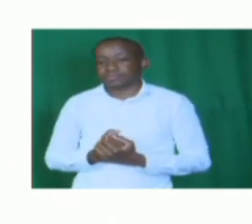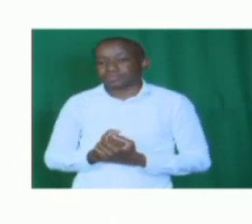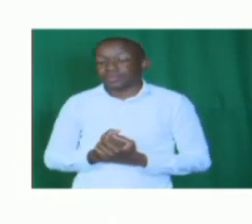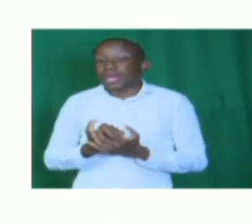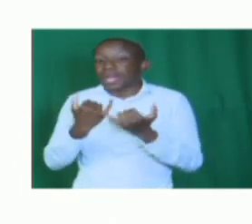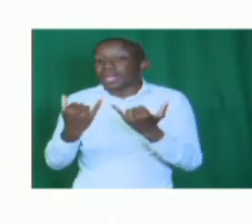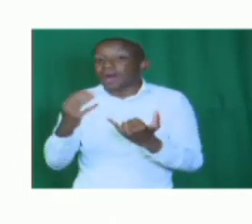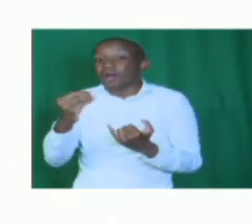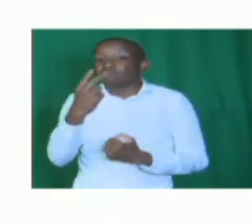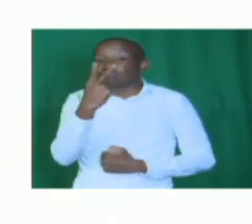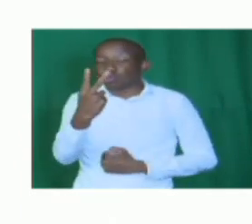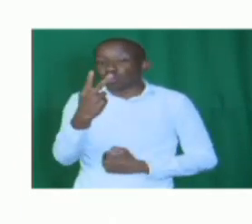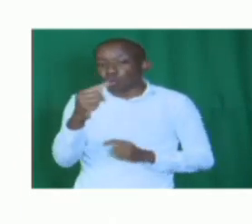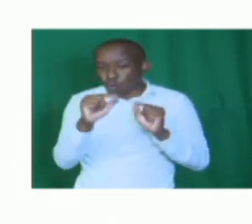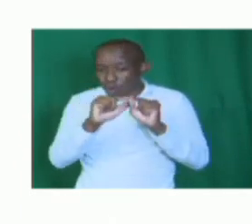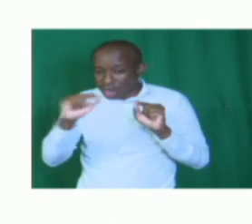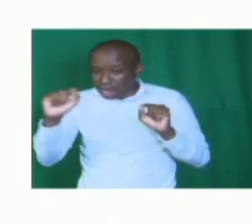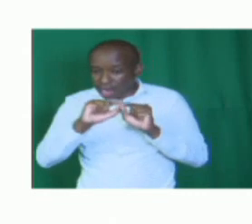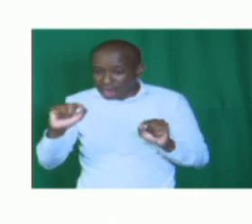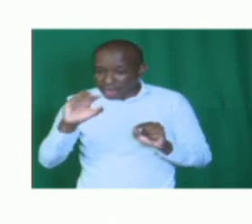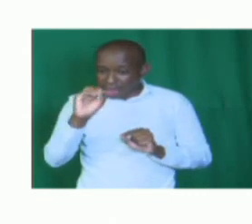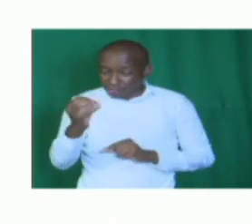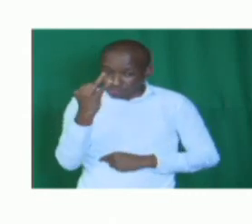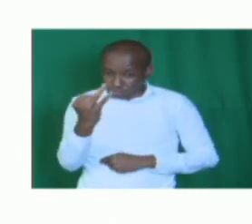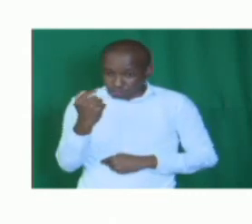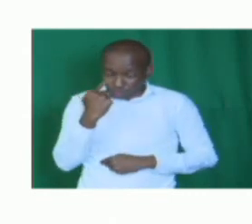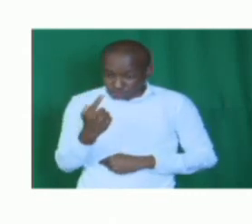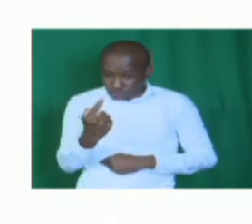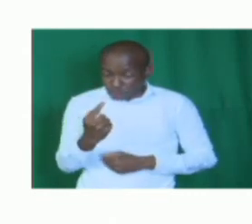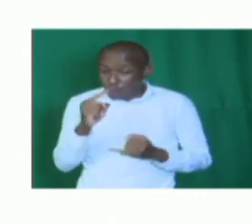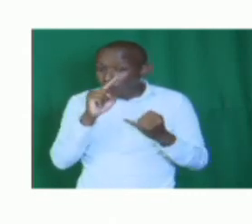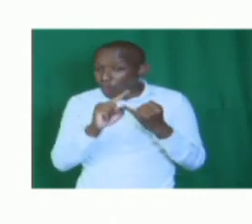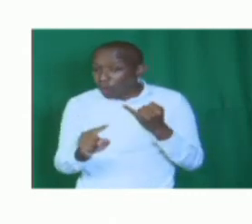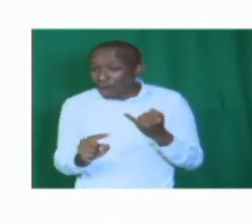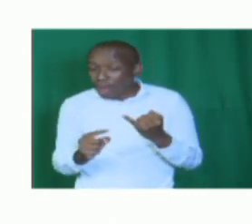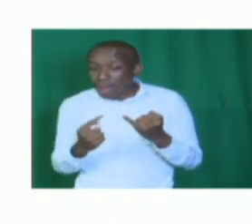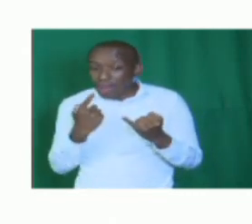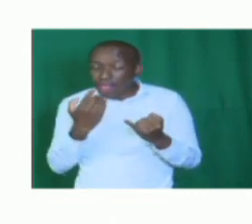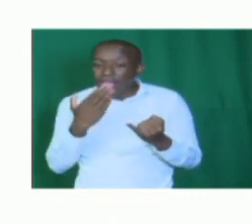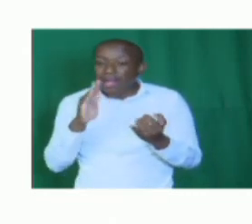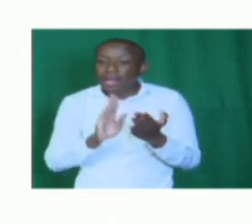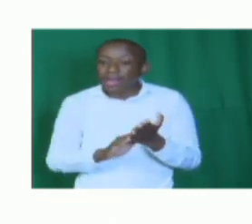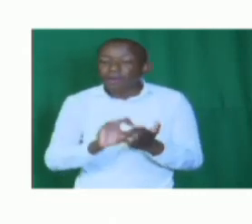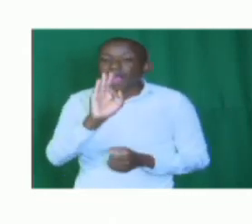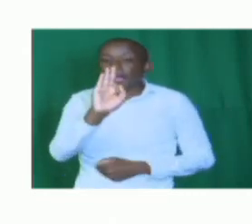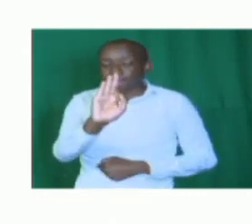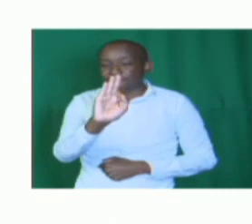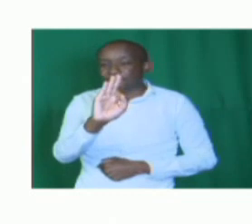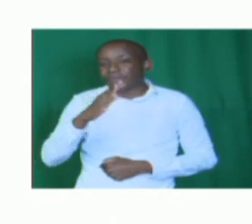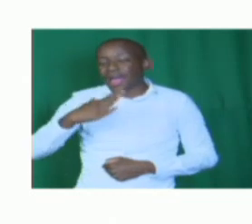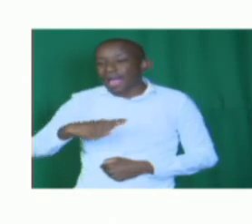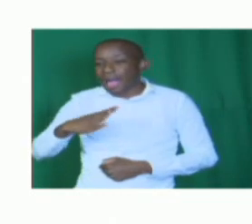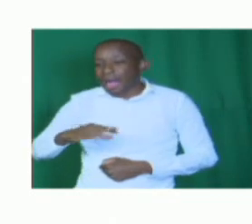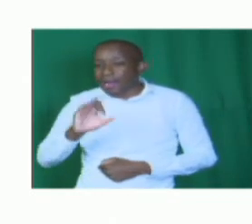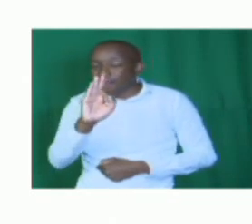We have two lines in front of us. One is labeled F, and the